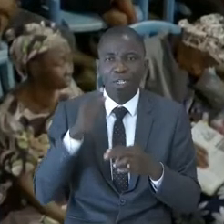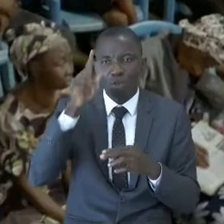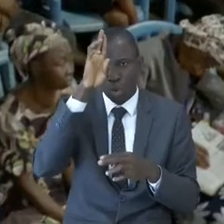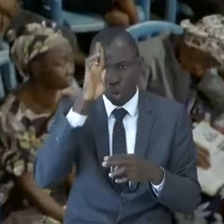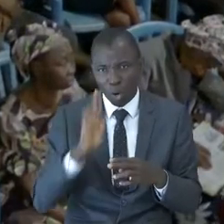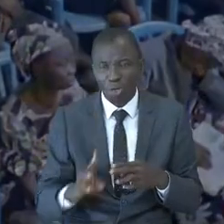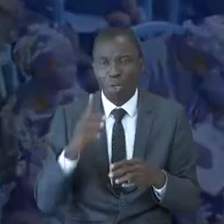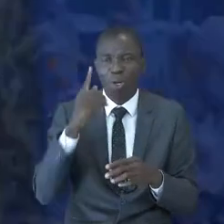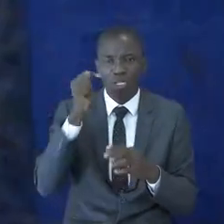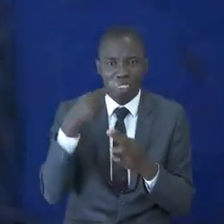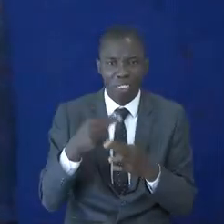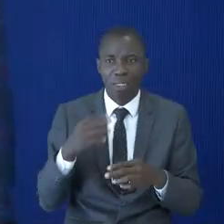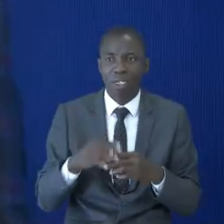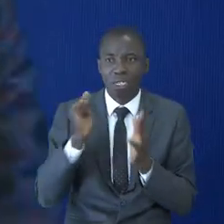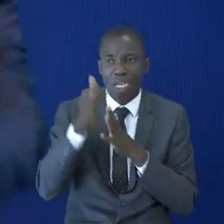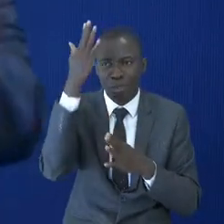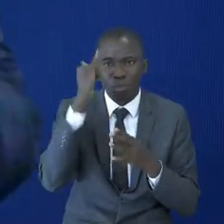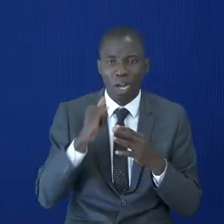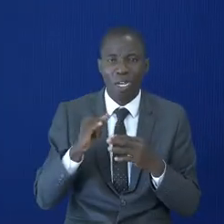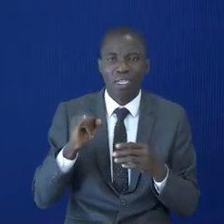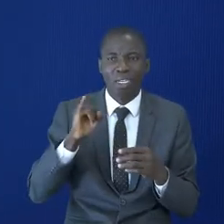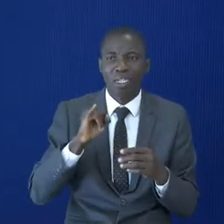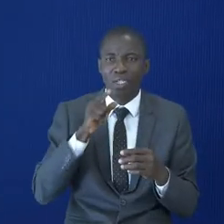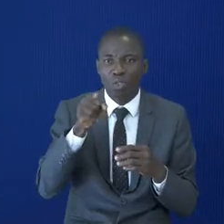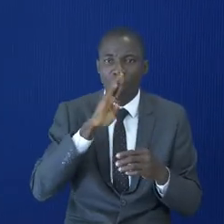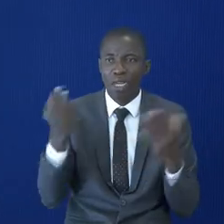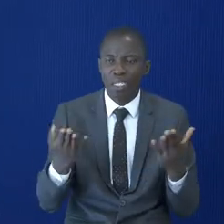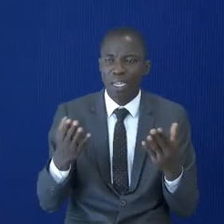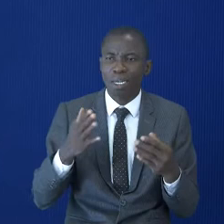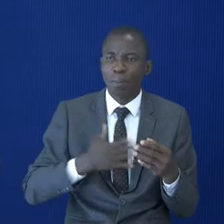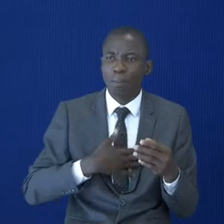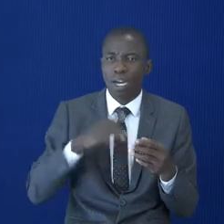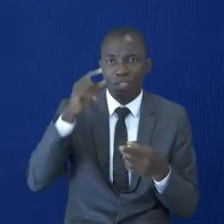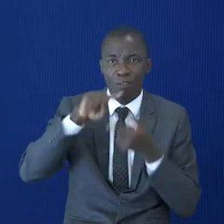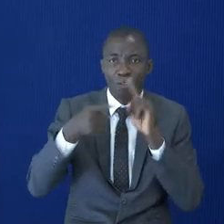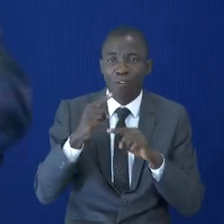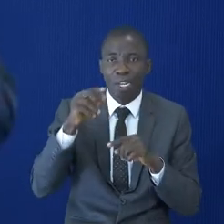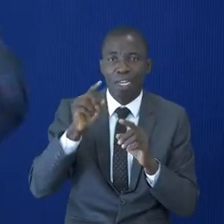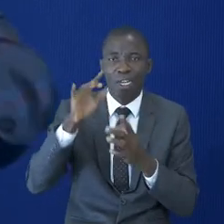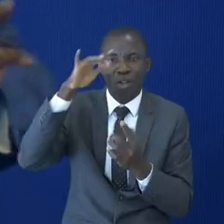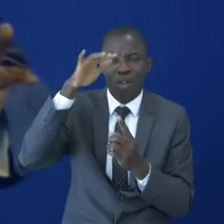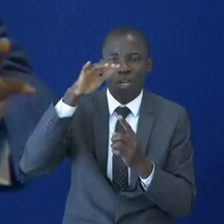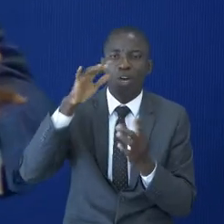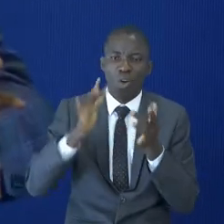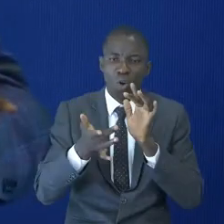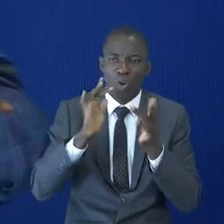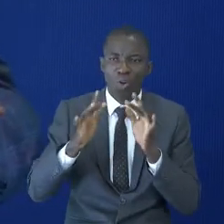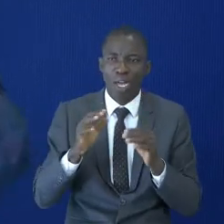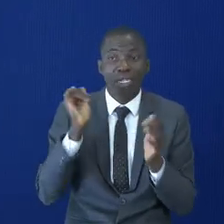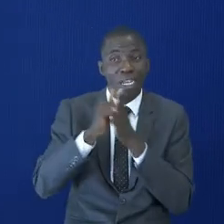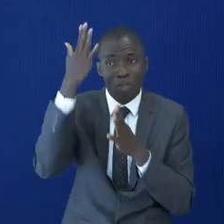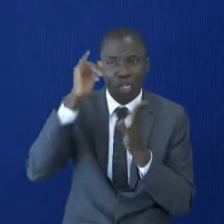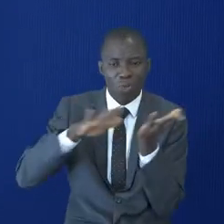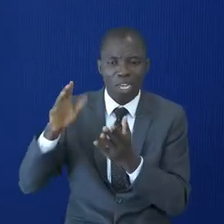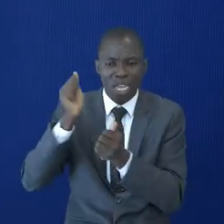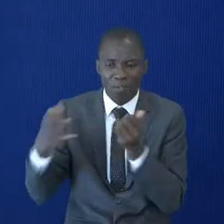name. That's why you are here. And my friend online there, that's why you are there. And you pledge